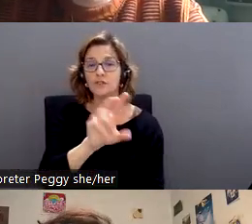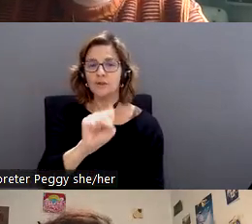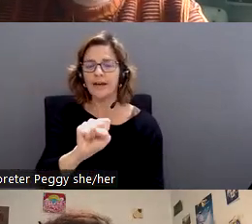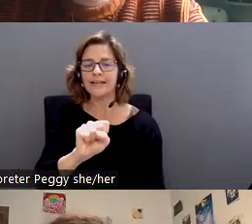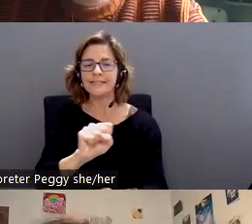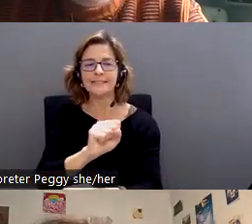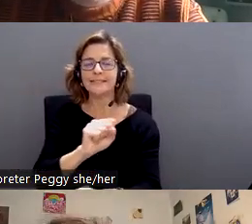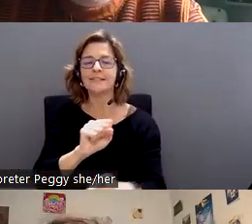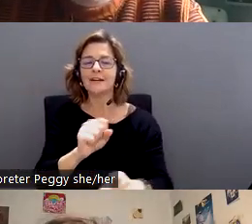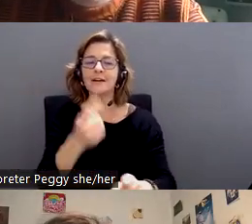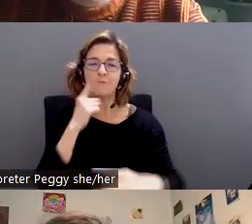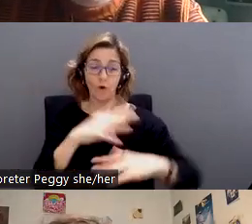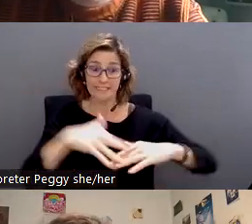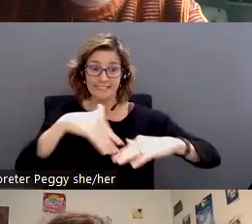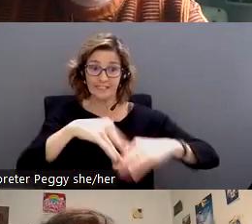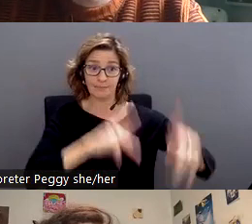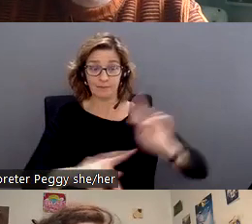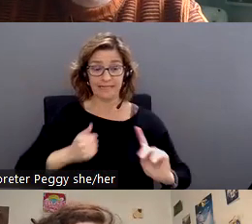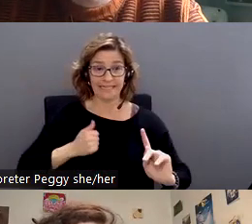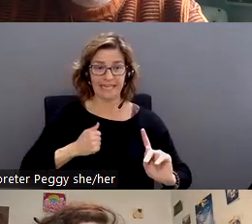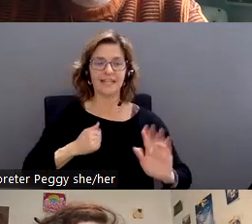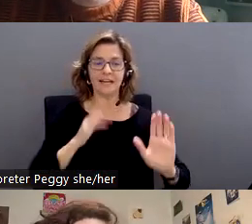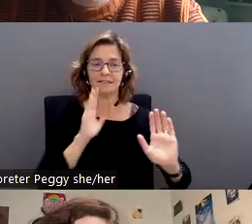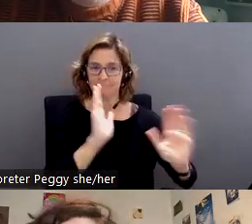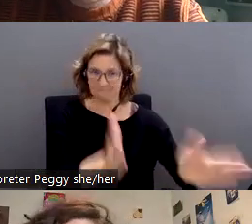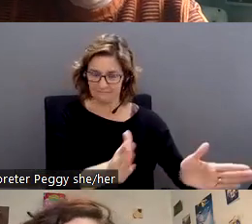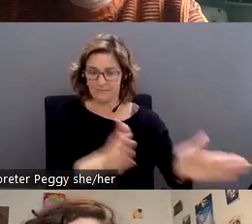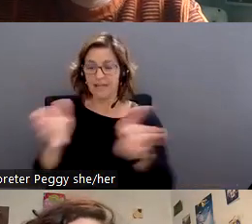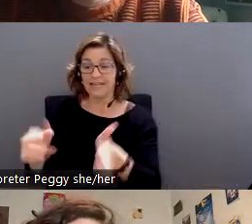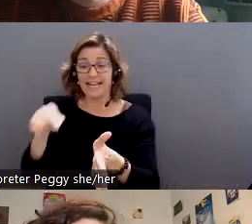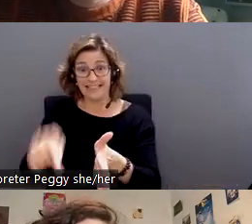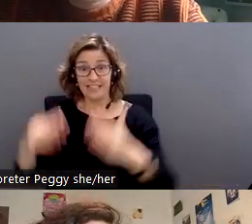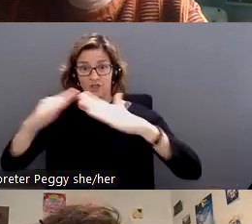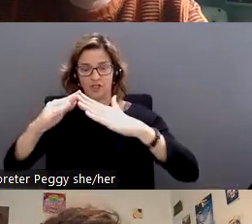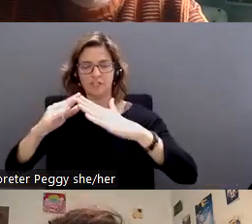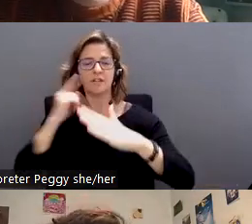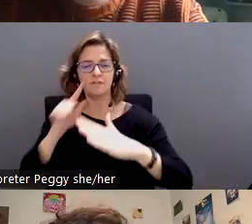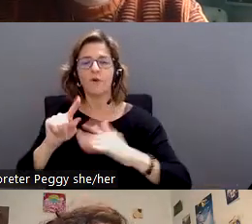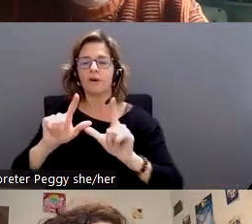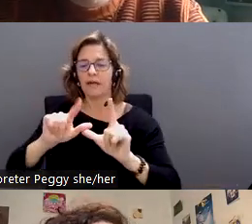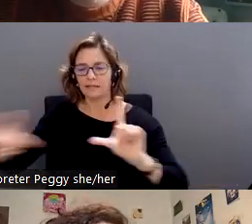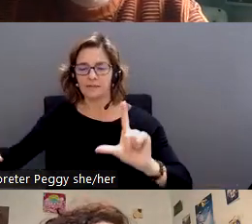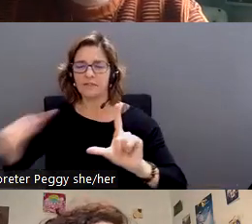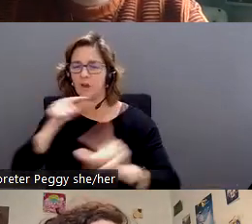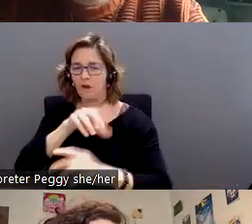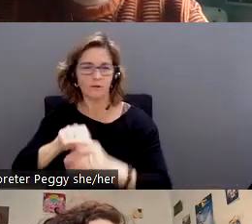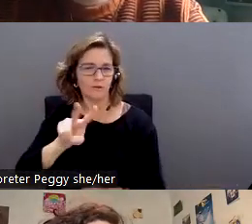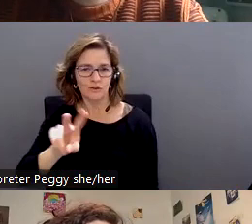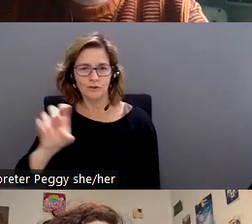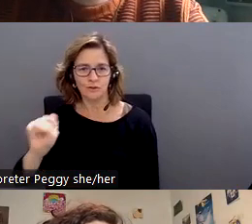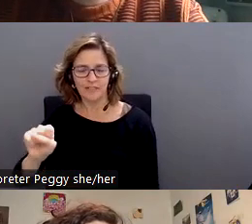lands. This is a pilot project, so we hope to expand, but this specifically is around newcomer needs.